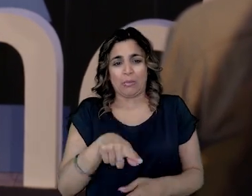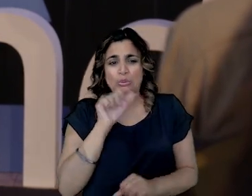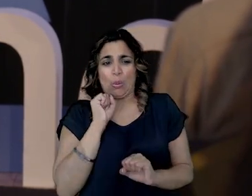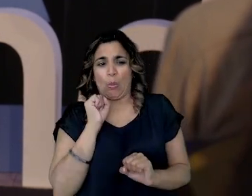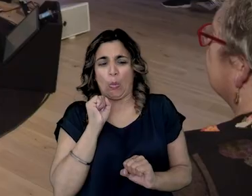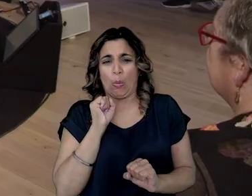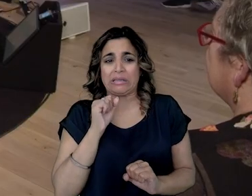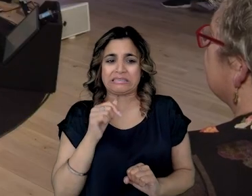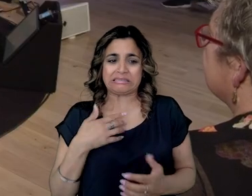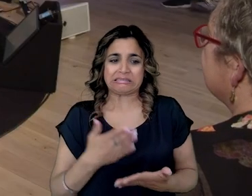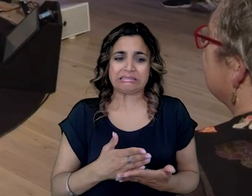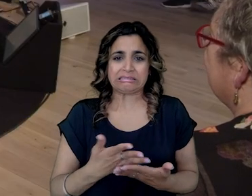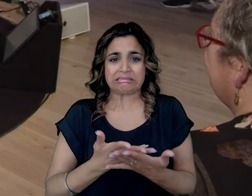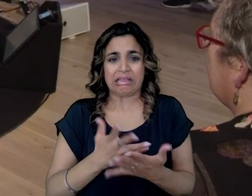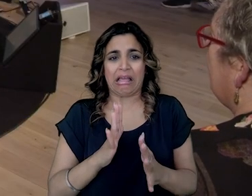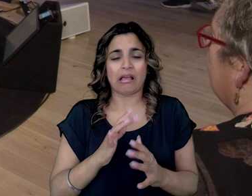people